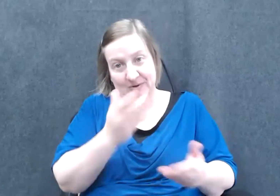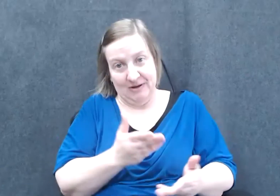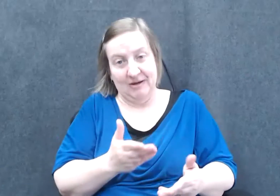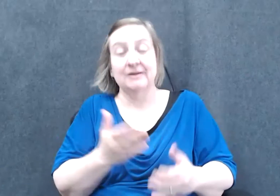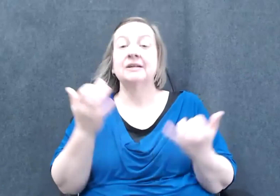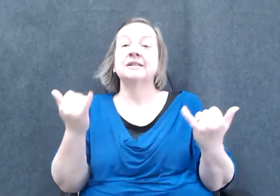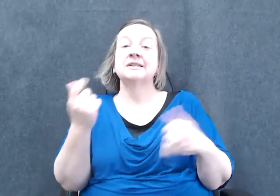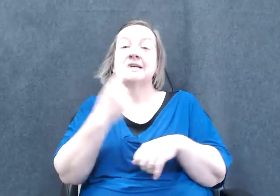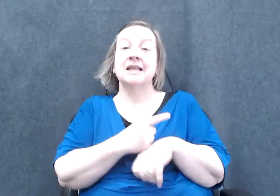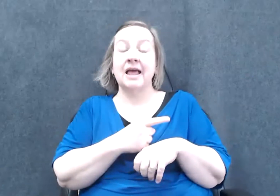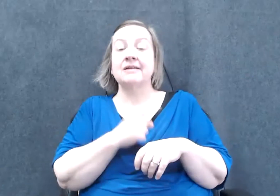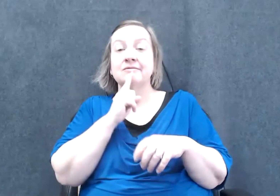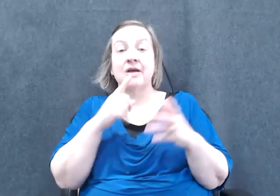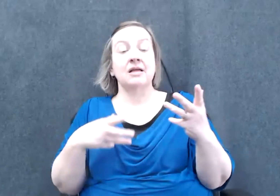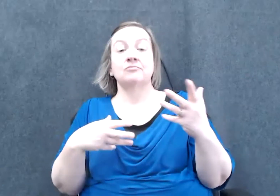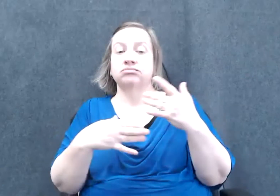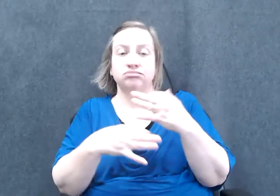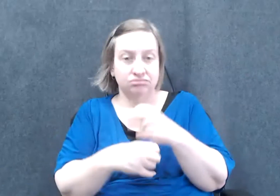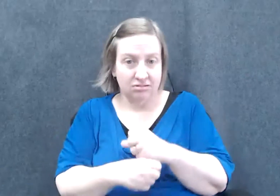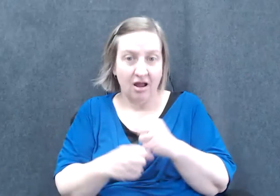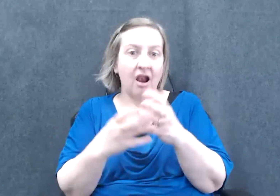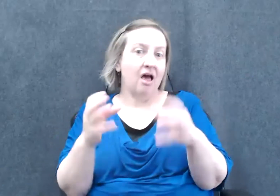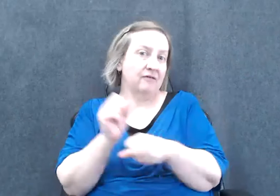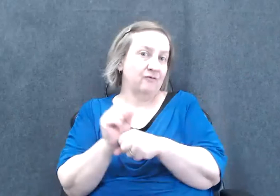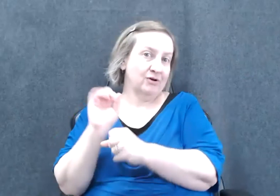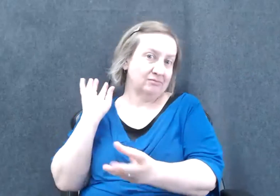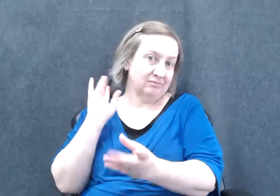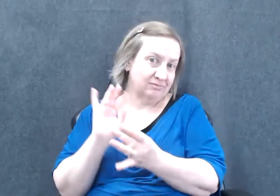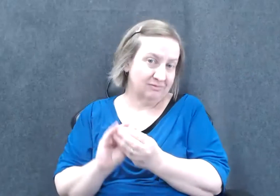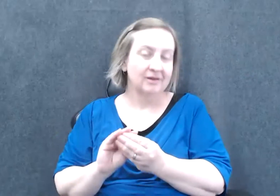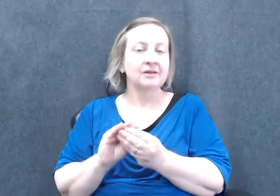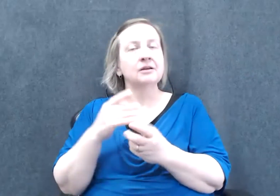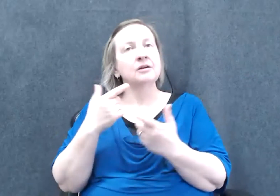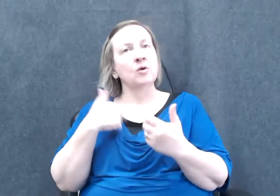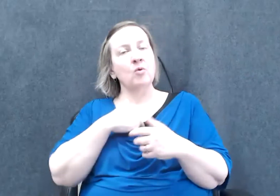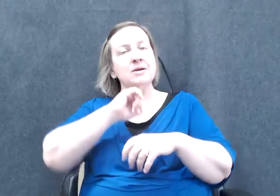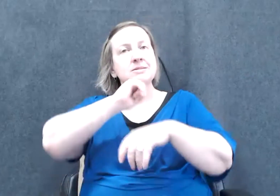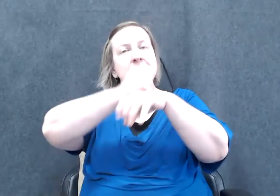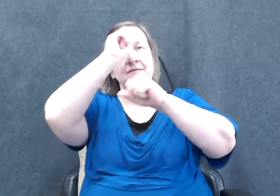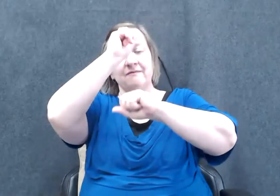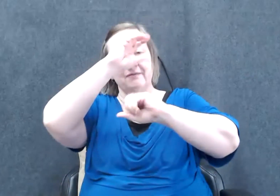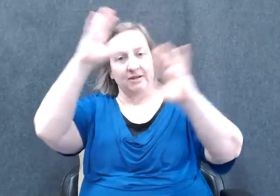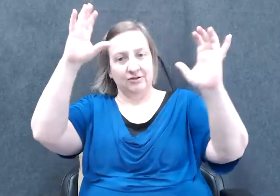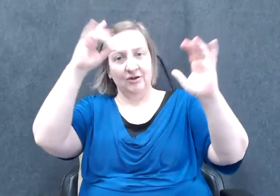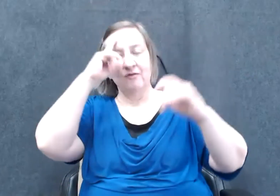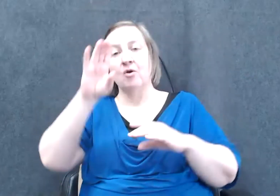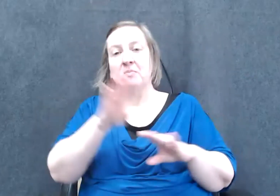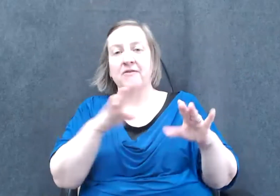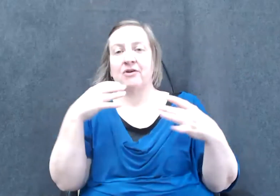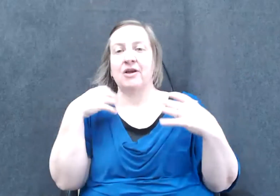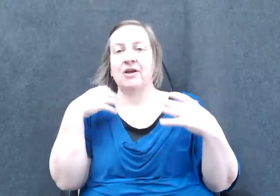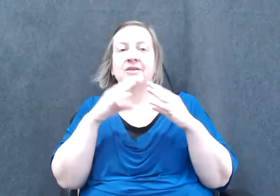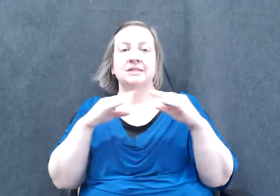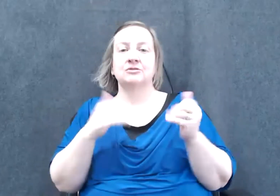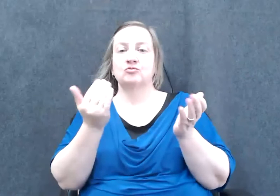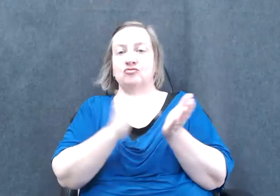a culmination of a lot of work that's been done to create a vision for the behavioral health system redesign.